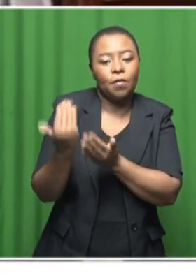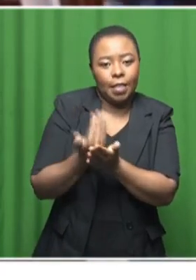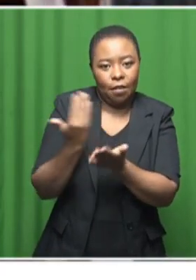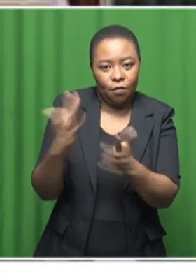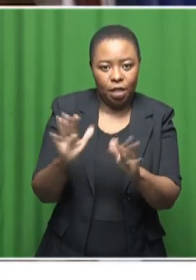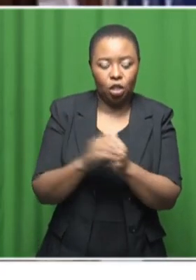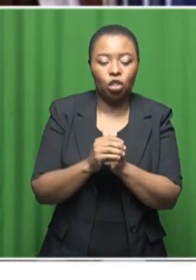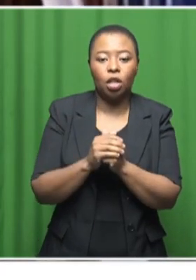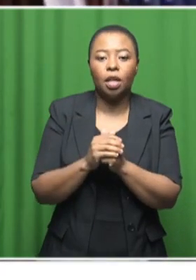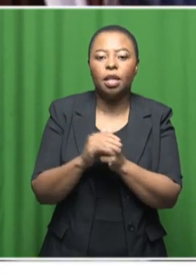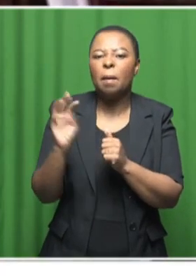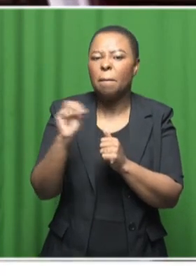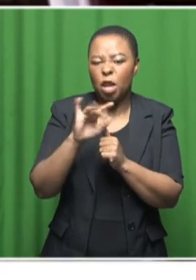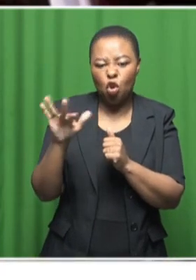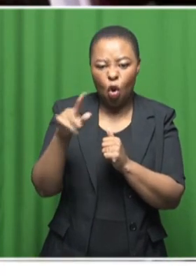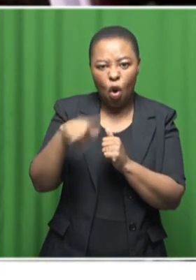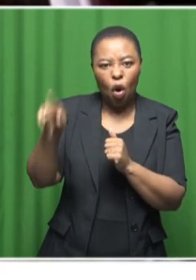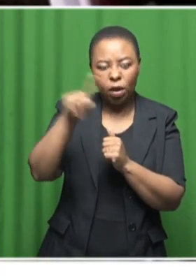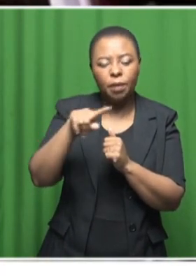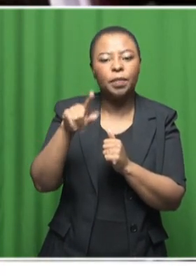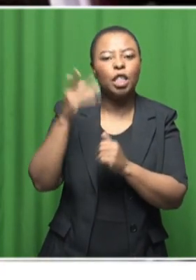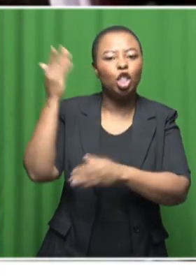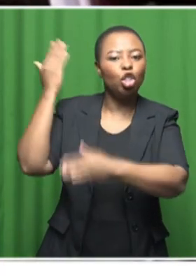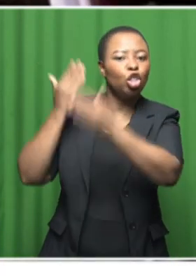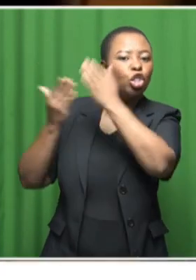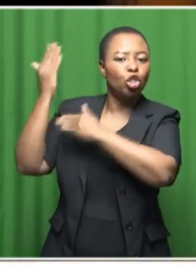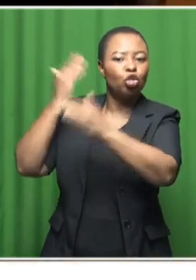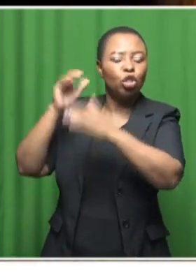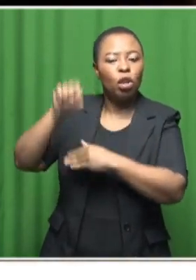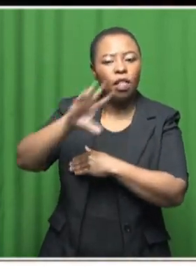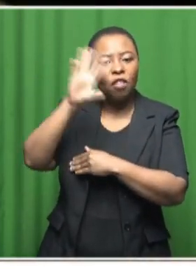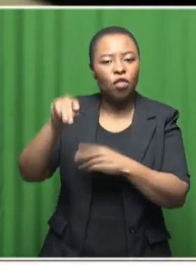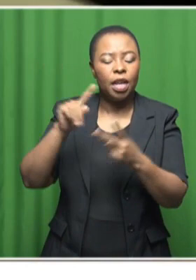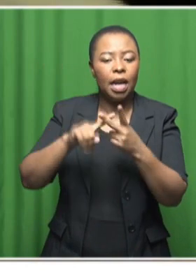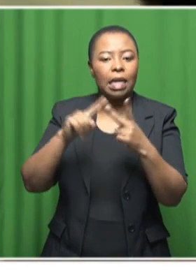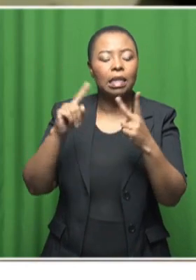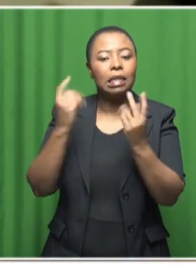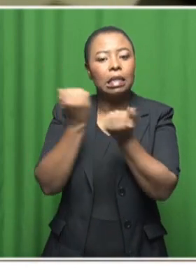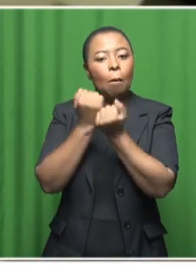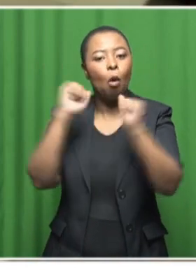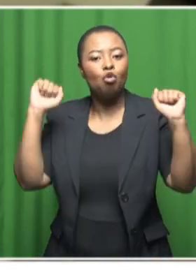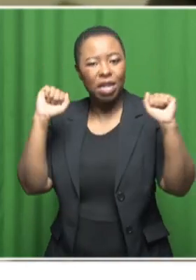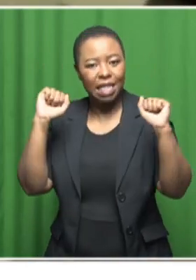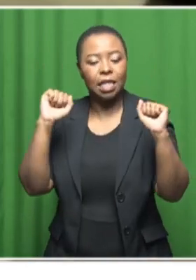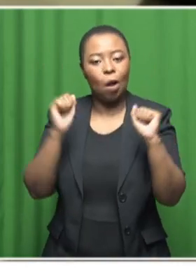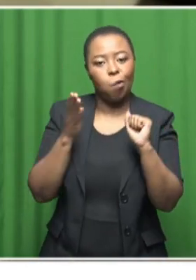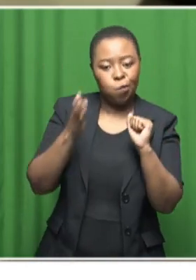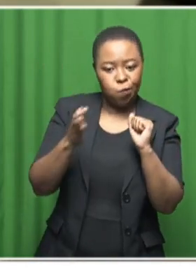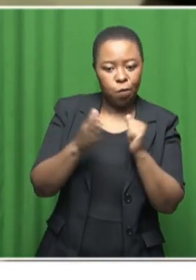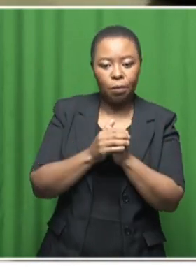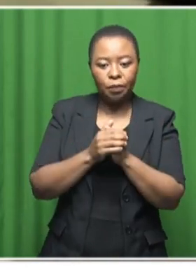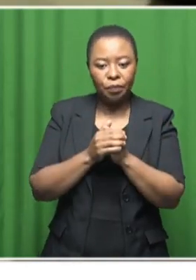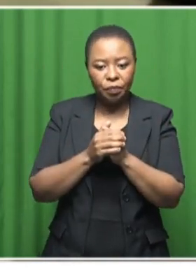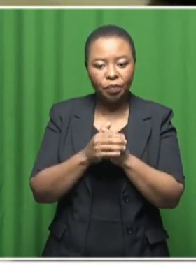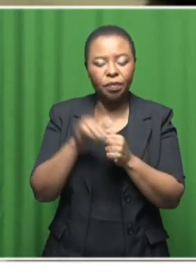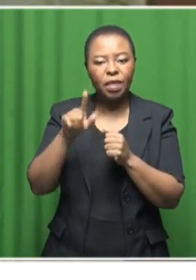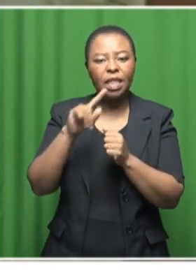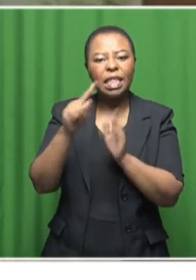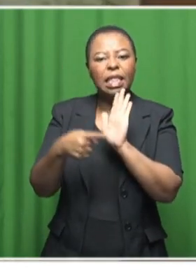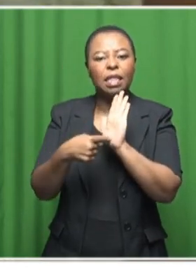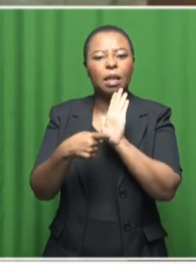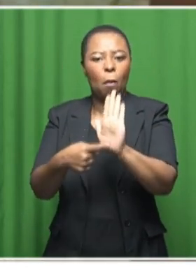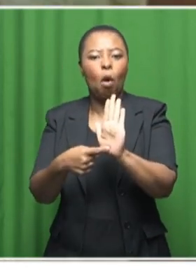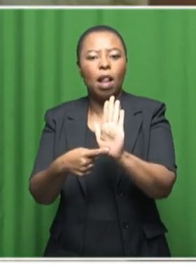items are symbolic of South Africa's history and journey to democracy. These include the mace, a symbol signifying